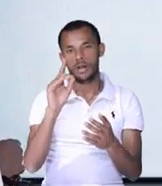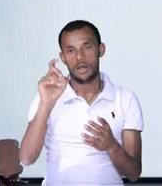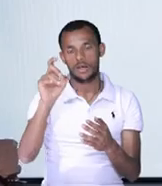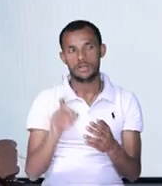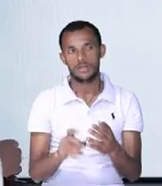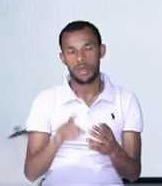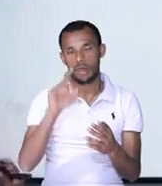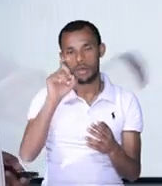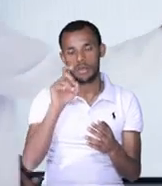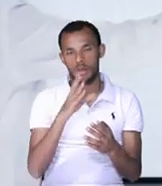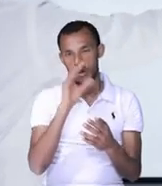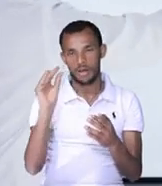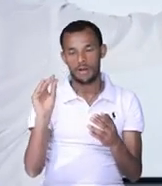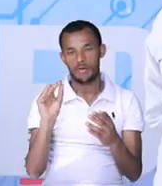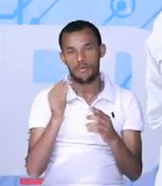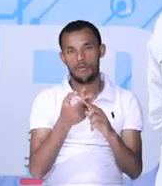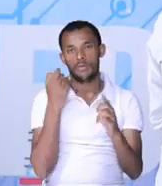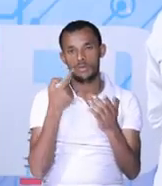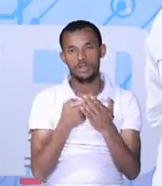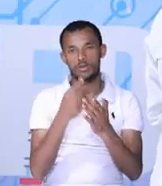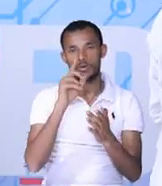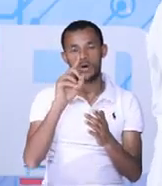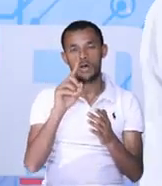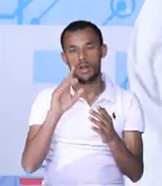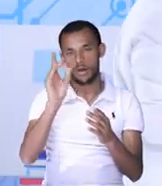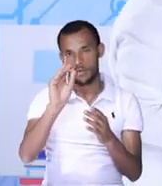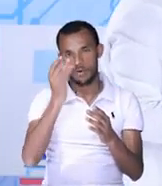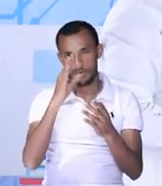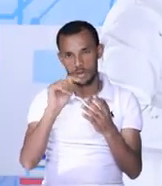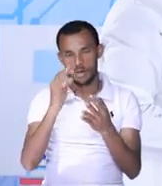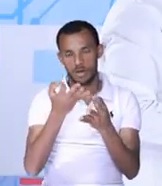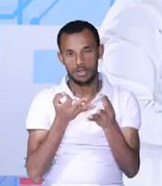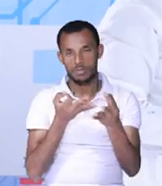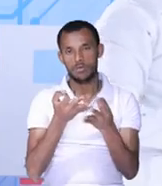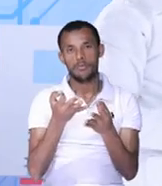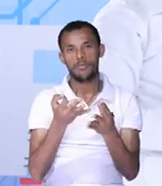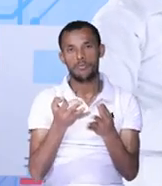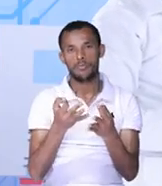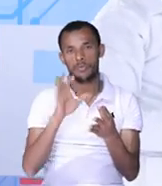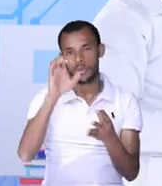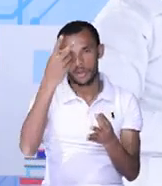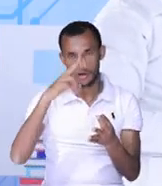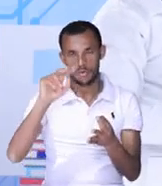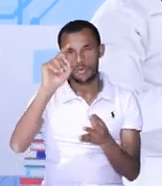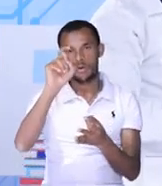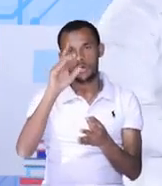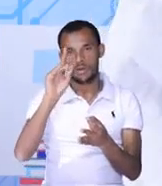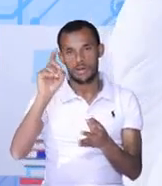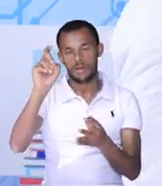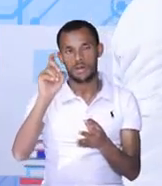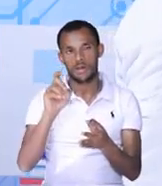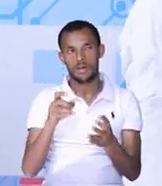expression is 2x, and from this one antiderivative of the expression, the antiderivative of e raised to x dx is